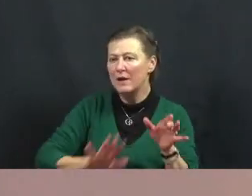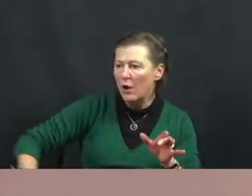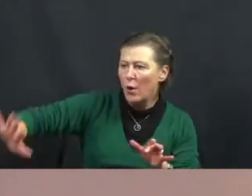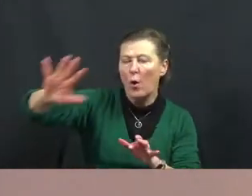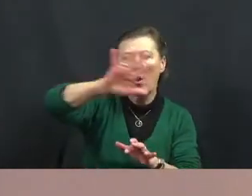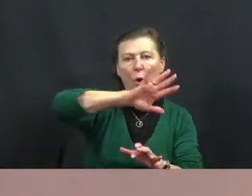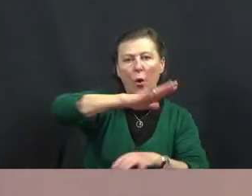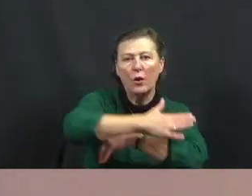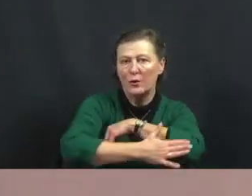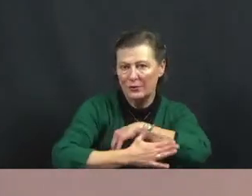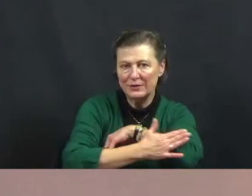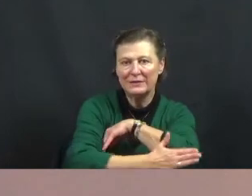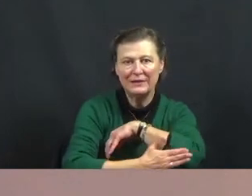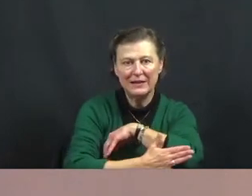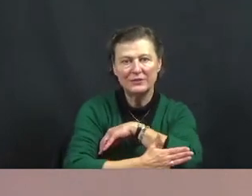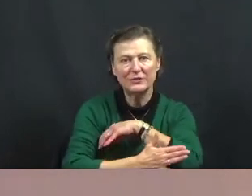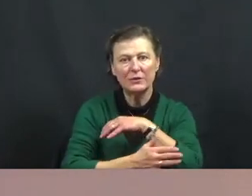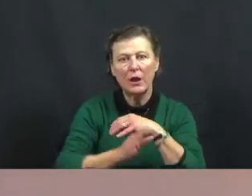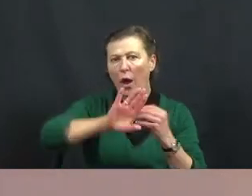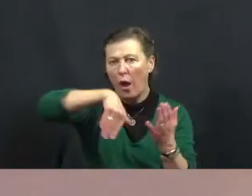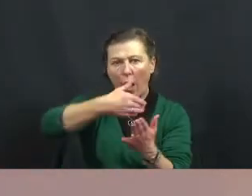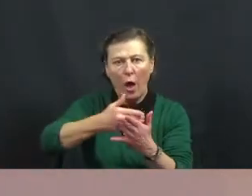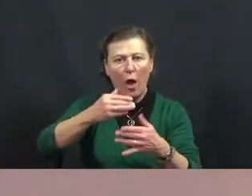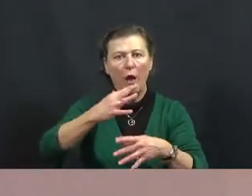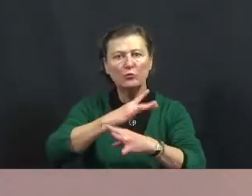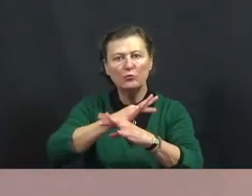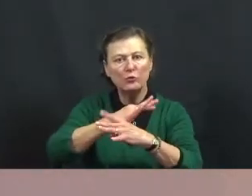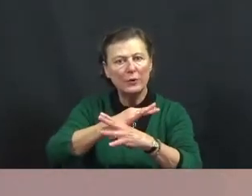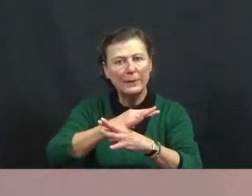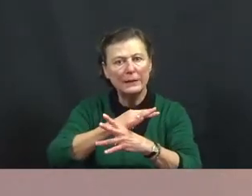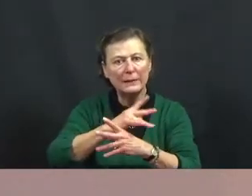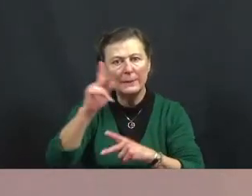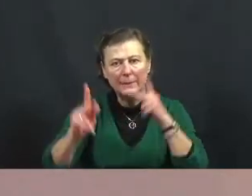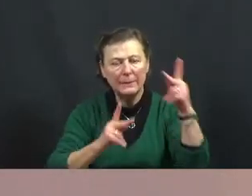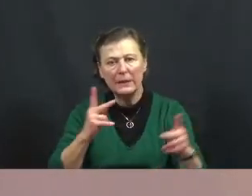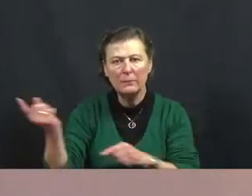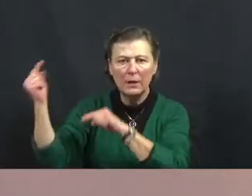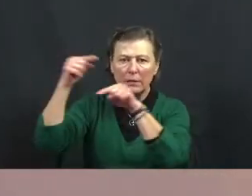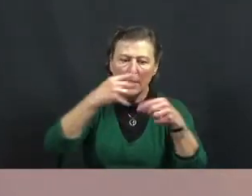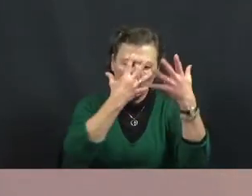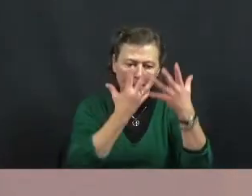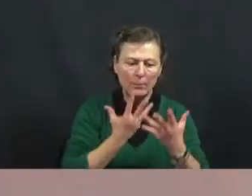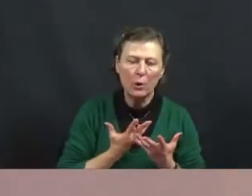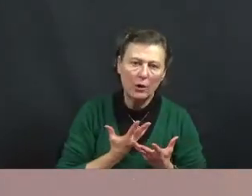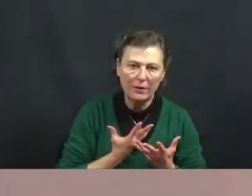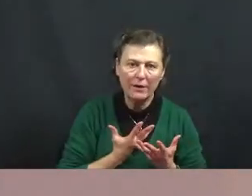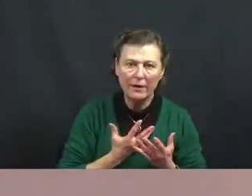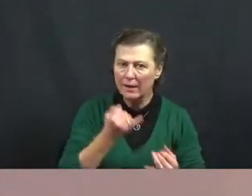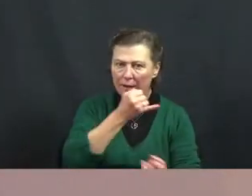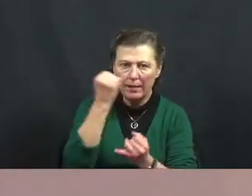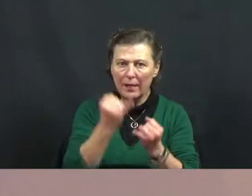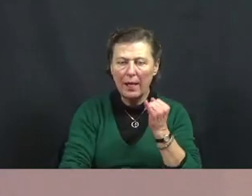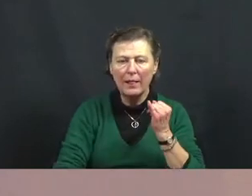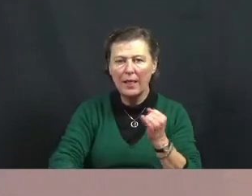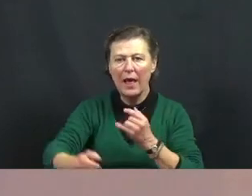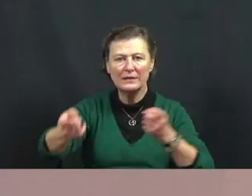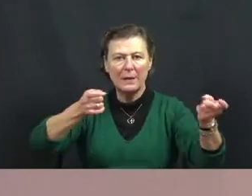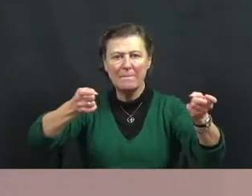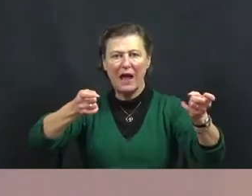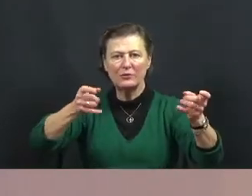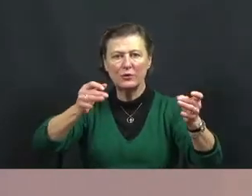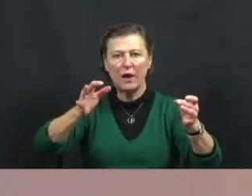nation. The whole German people come to mourn. The last master of resounding